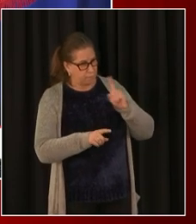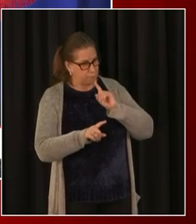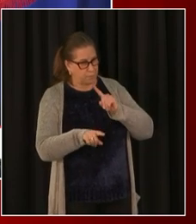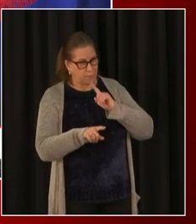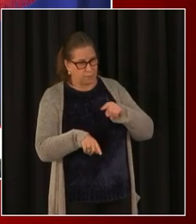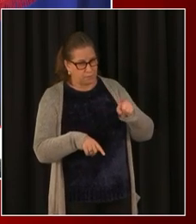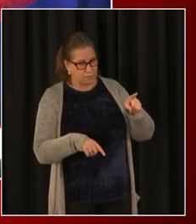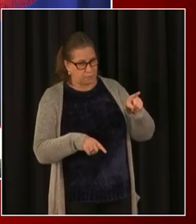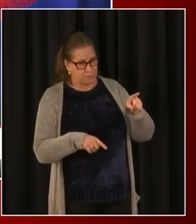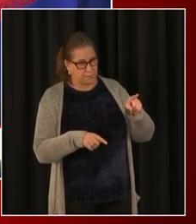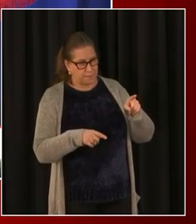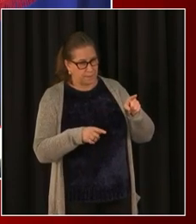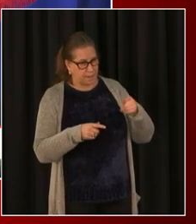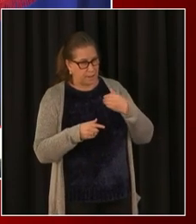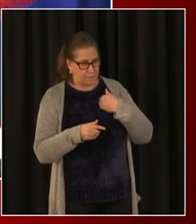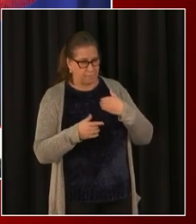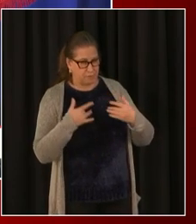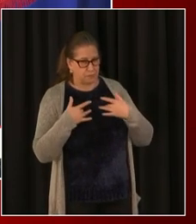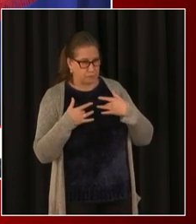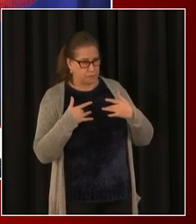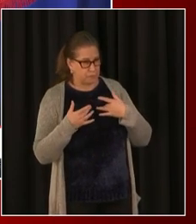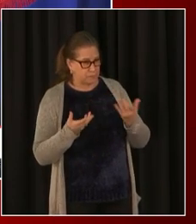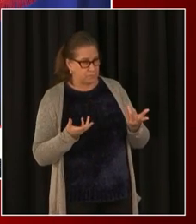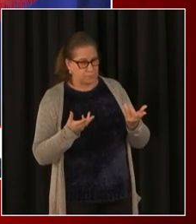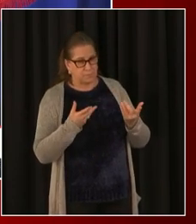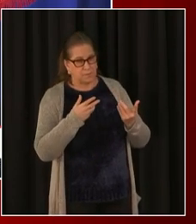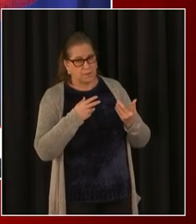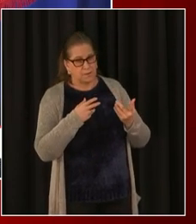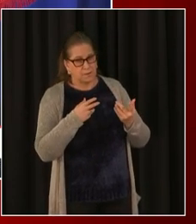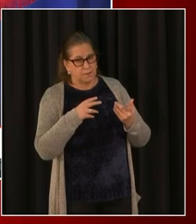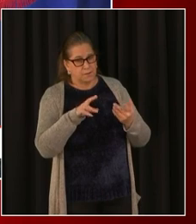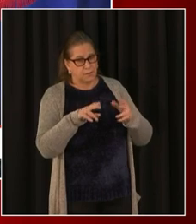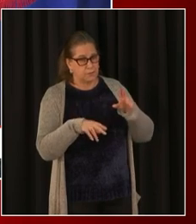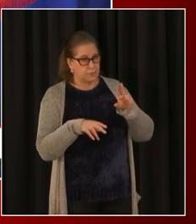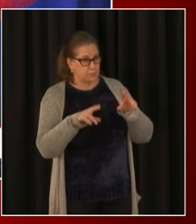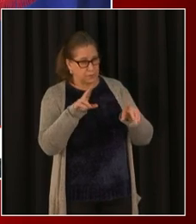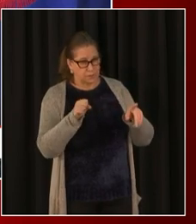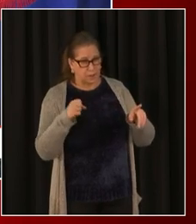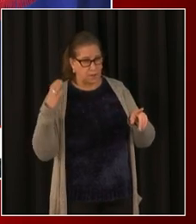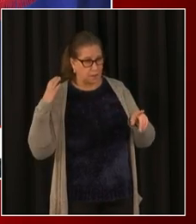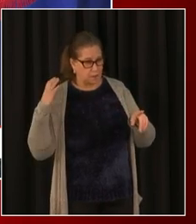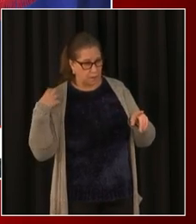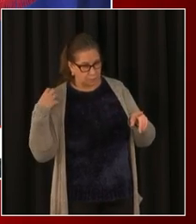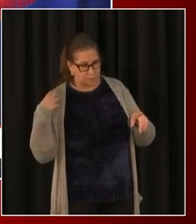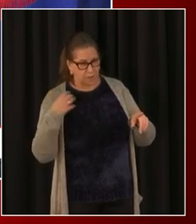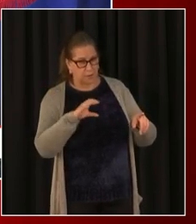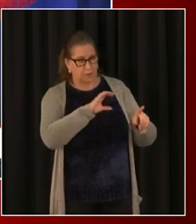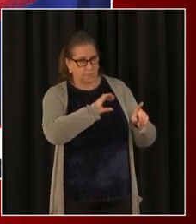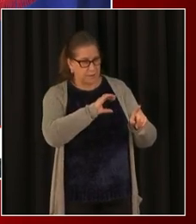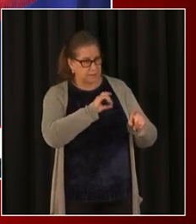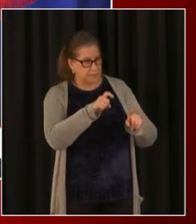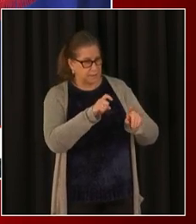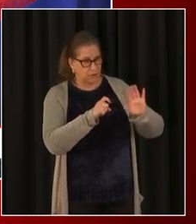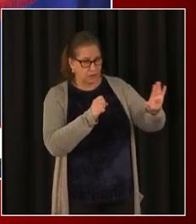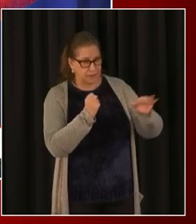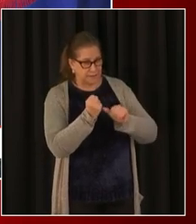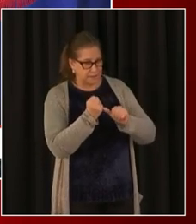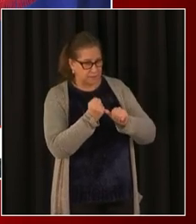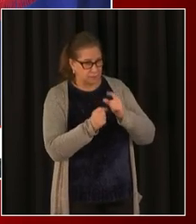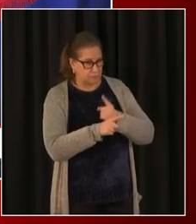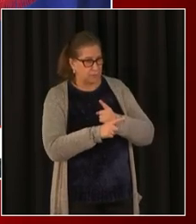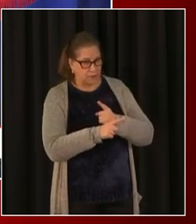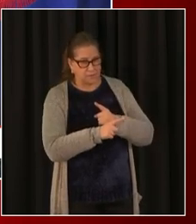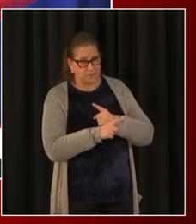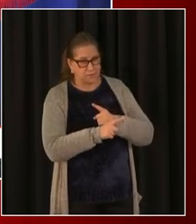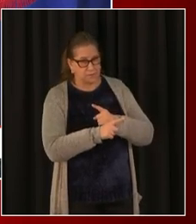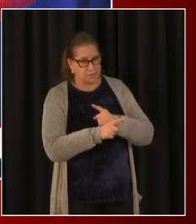there's significant concern with that call, that there was requests made by the U.S. Capitol Police for assistance, and it appears, according to this